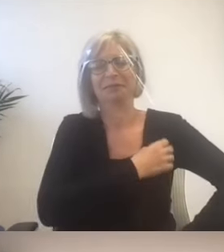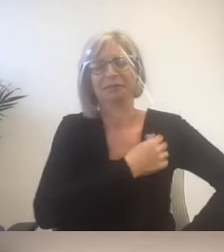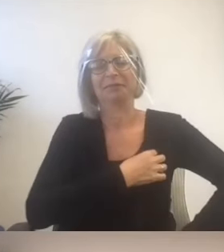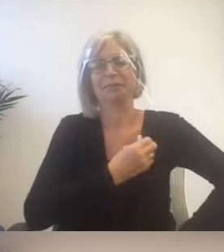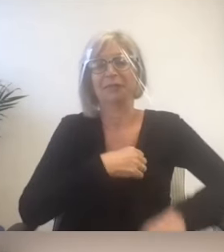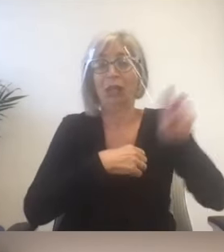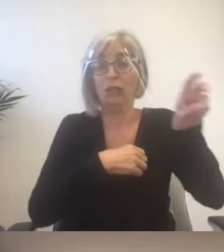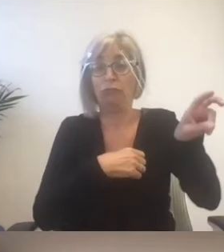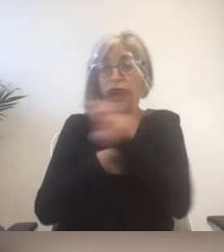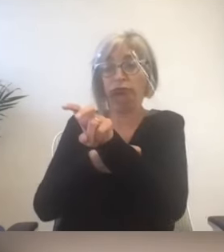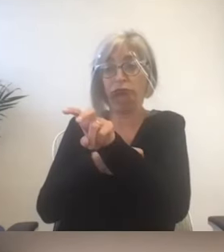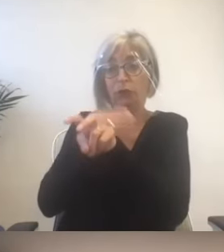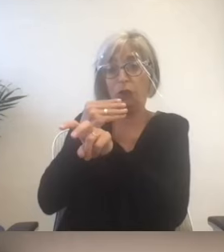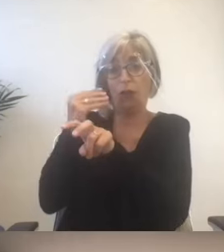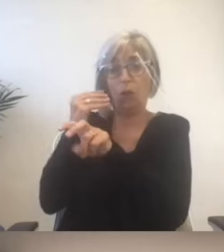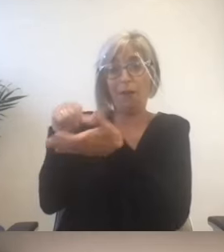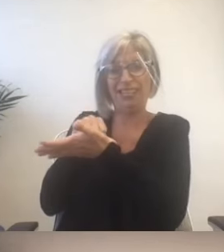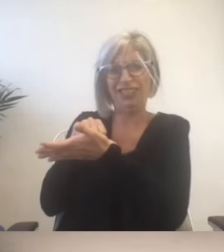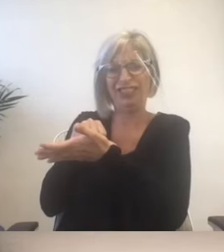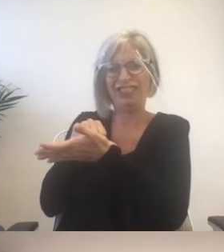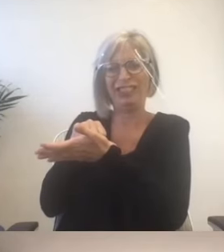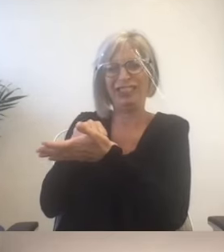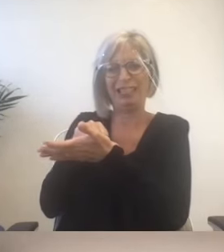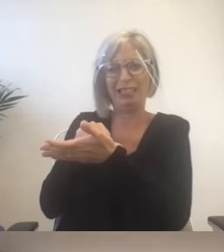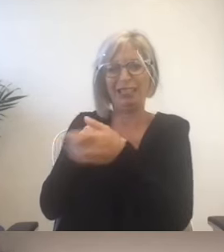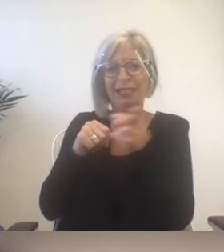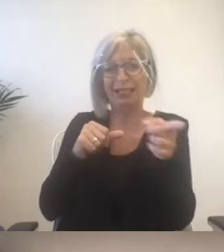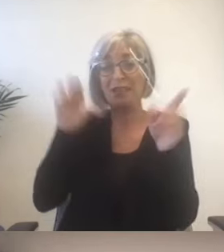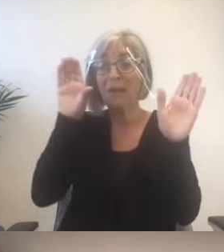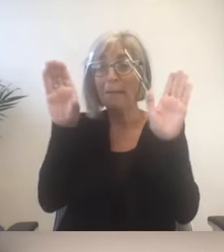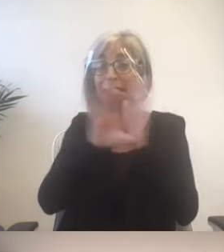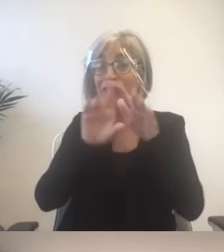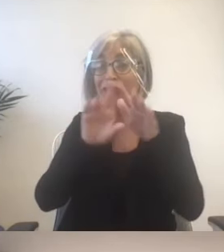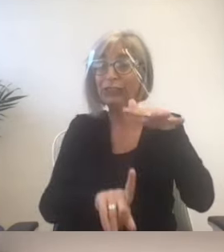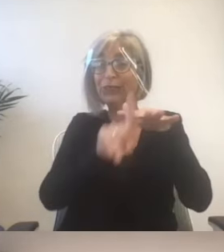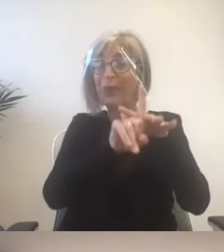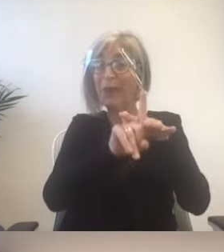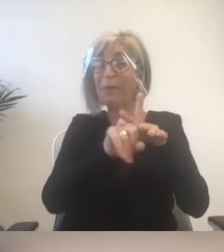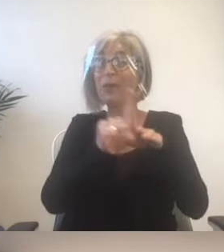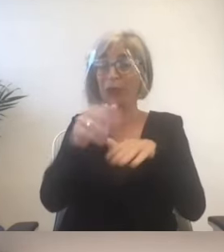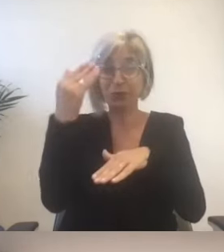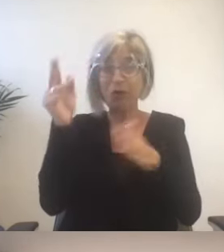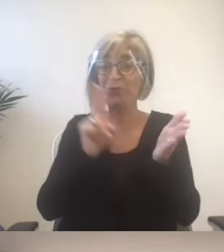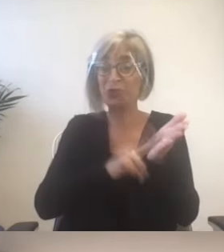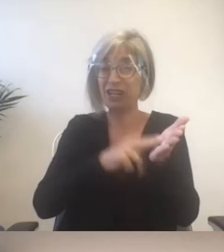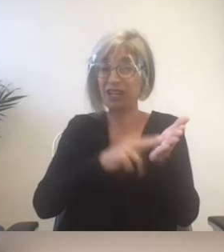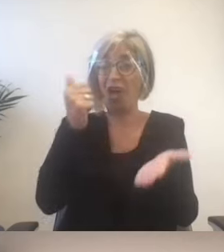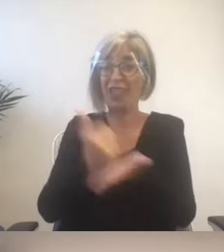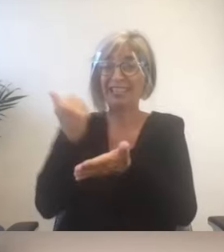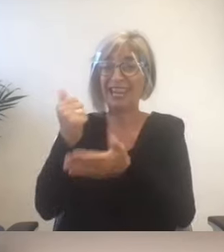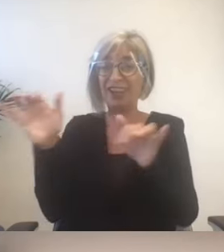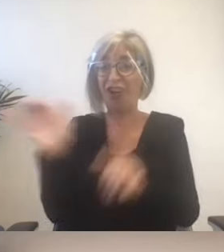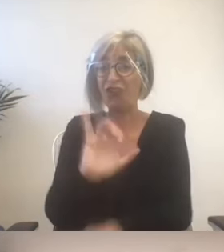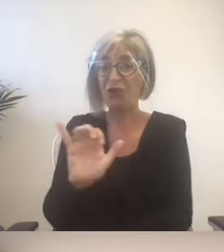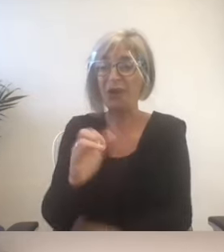And it redirects us right back to the home page. And you can tell you're signed in. You have your little picture in the corner now that's brought in through signing in through Google.